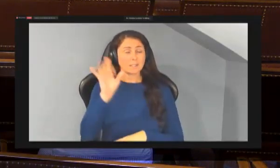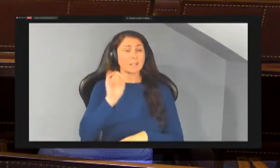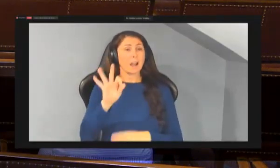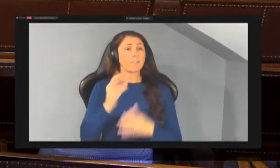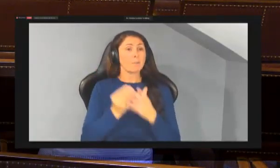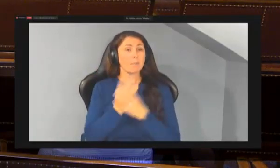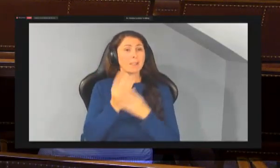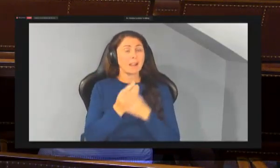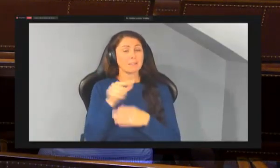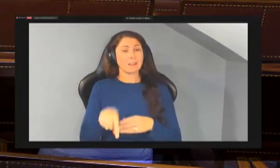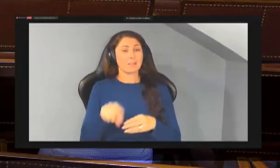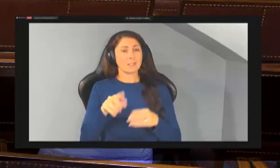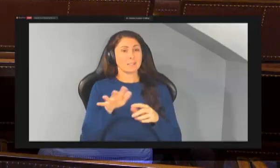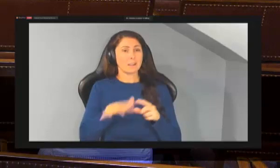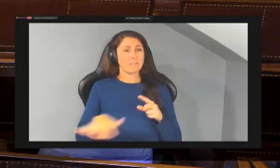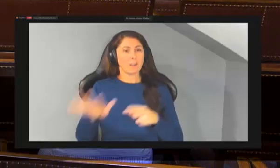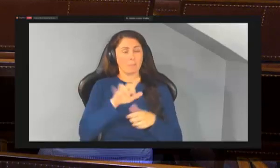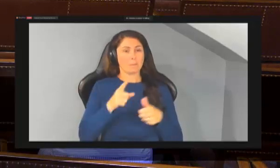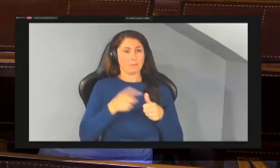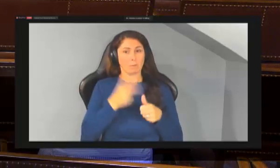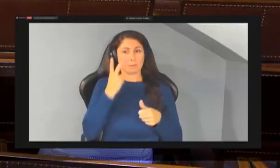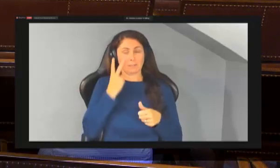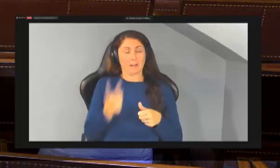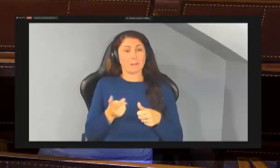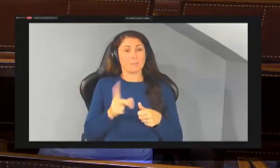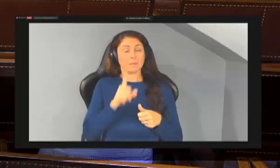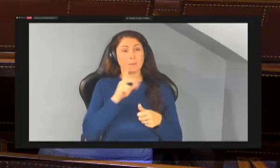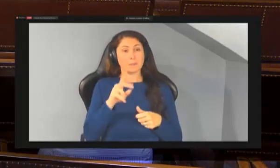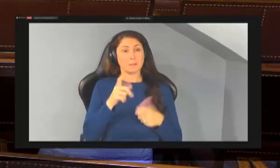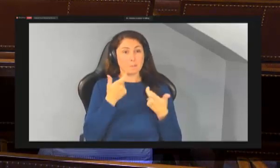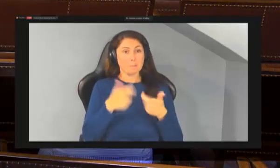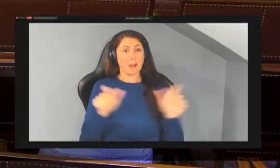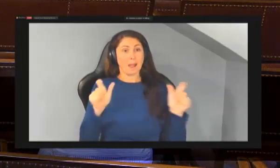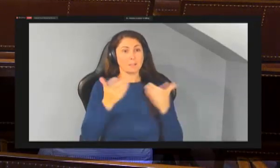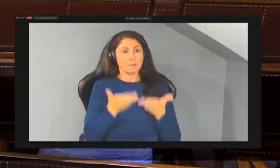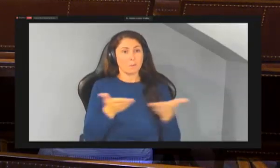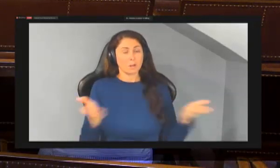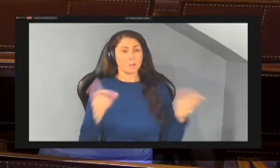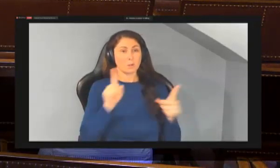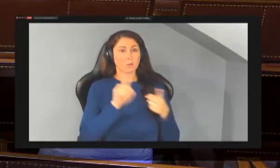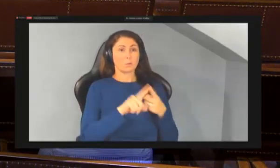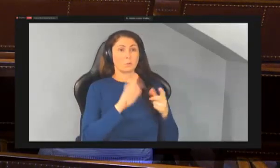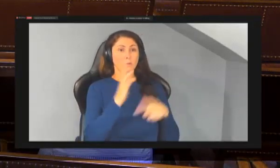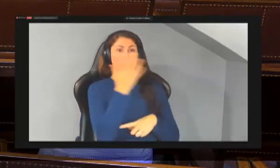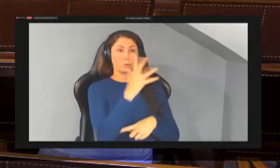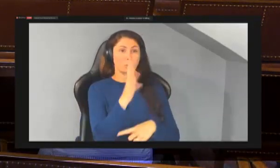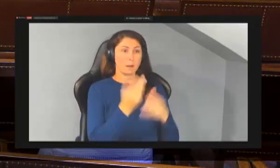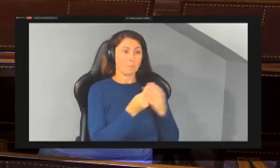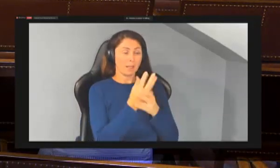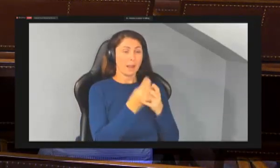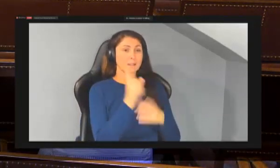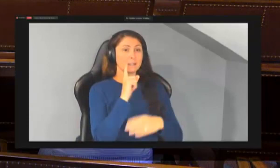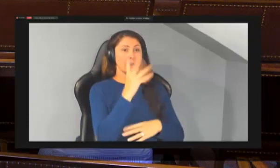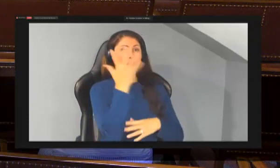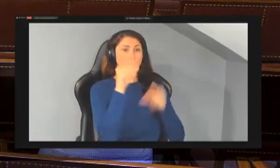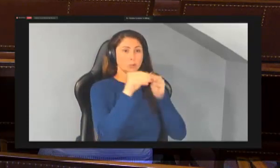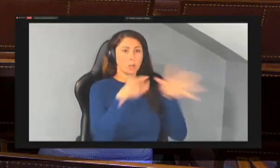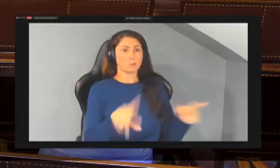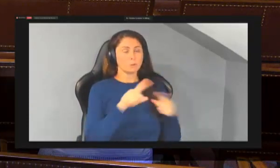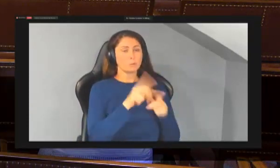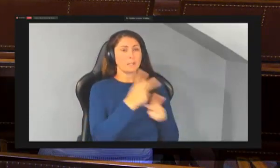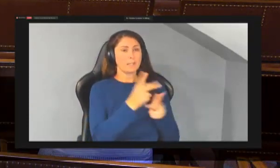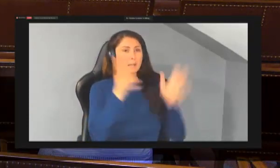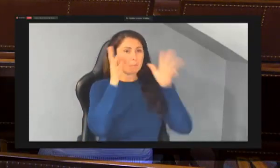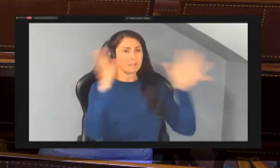planting in these environments firsthand. Massive resources being put toward tree planting with tree shelters to keep deer off them, which